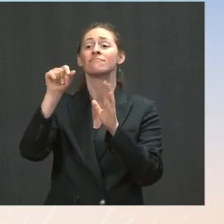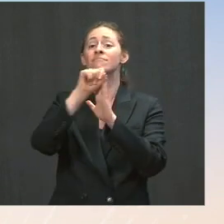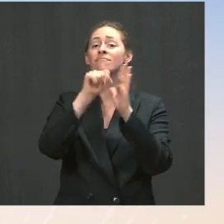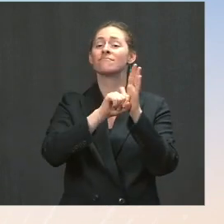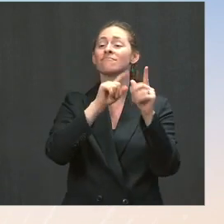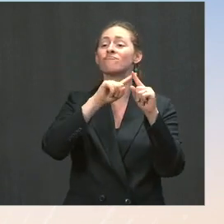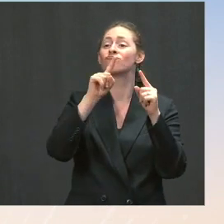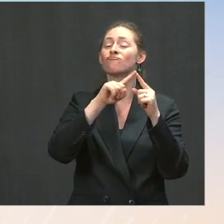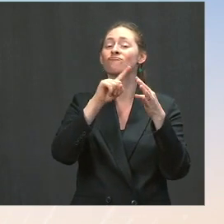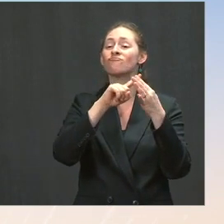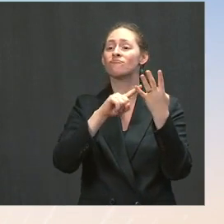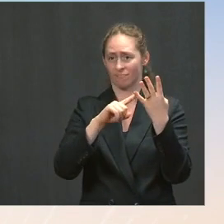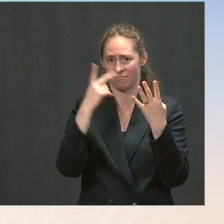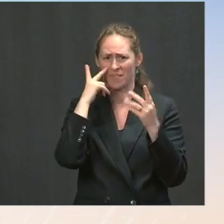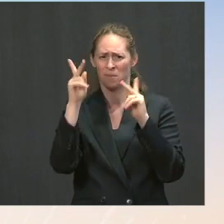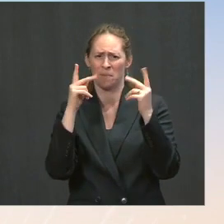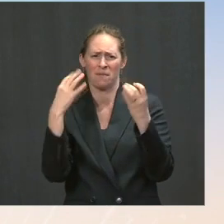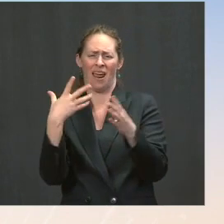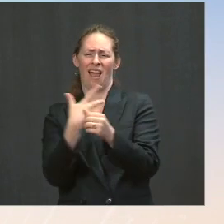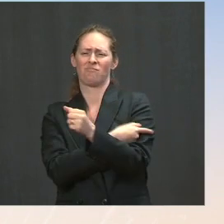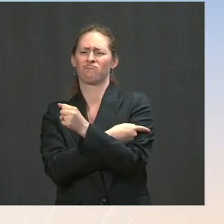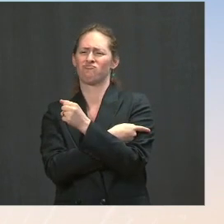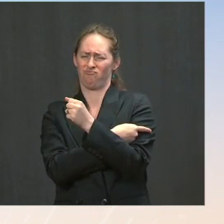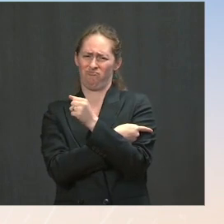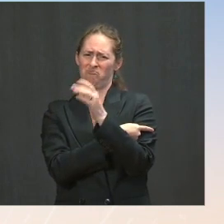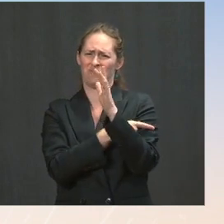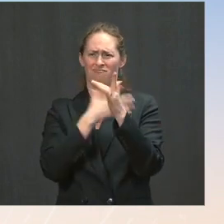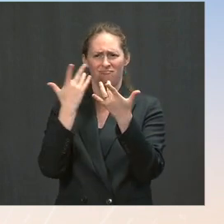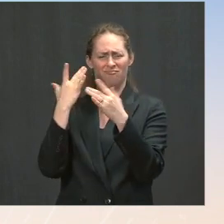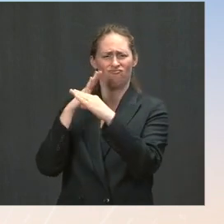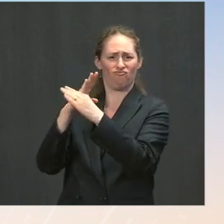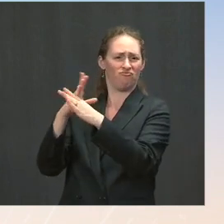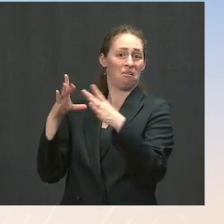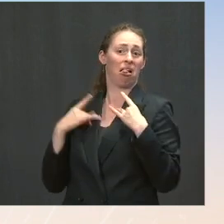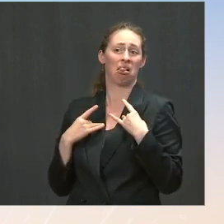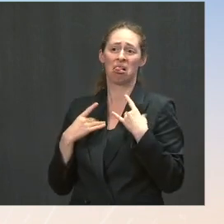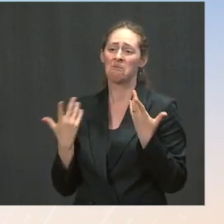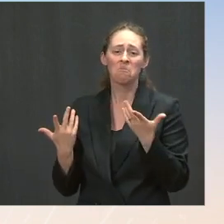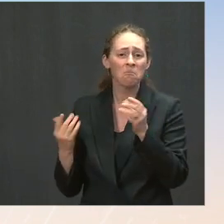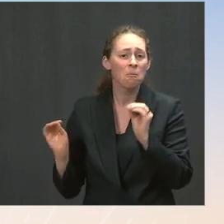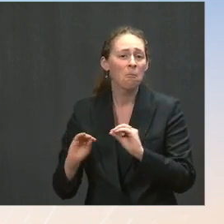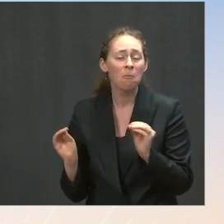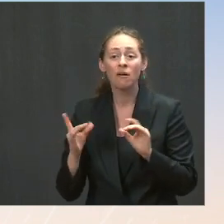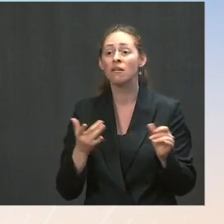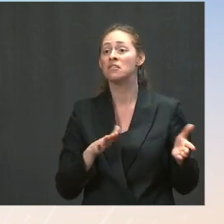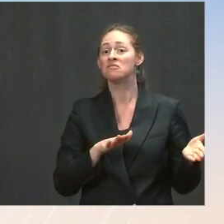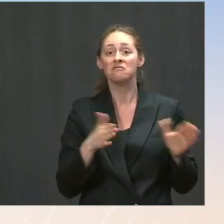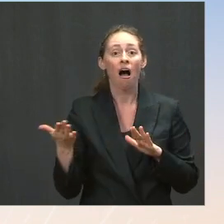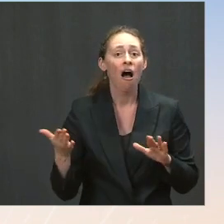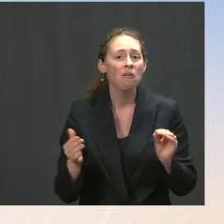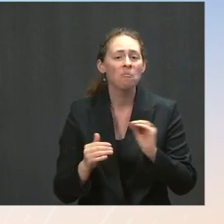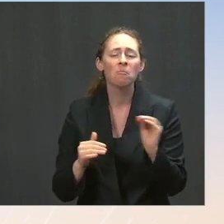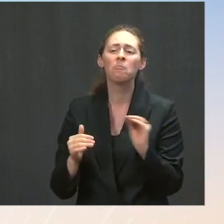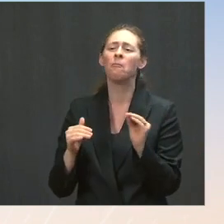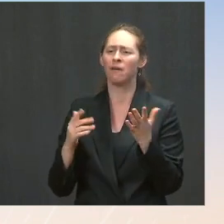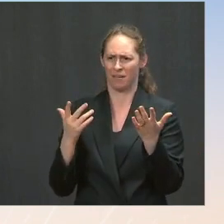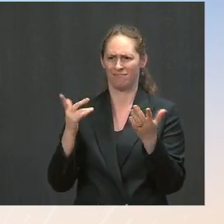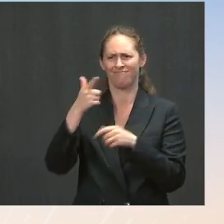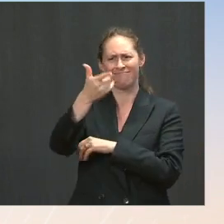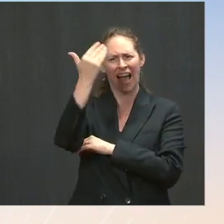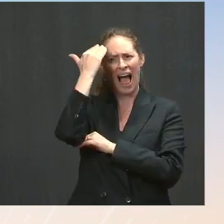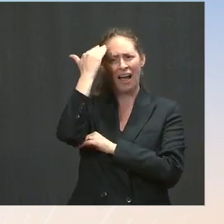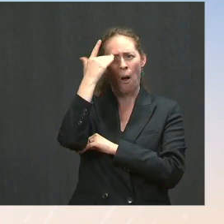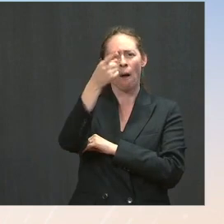of protection from serious illness, from hospitalization, and from death. And I know Shannon, actually, I see her in the back